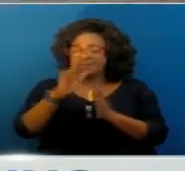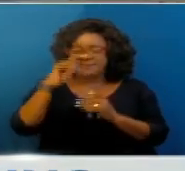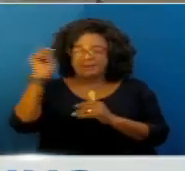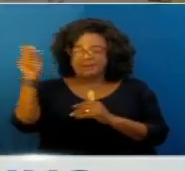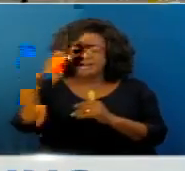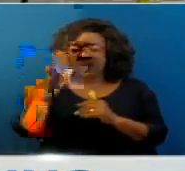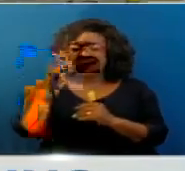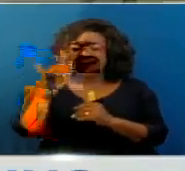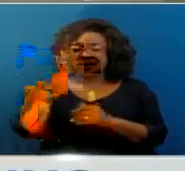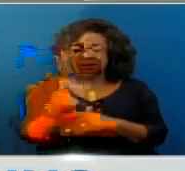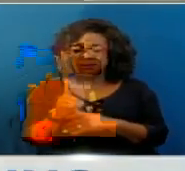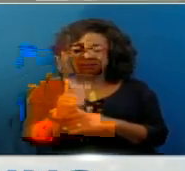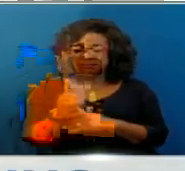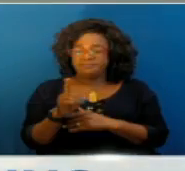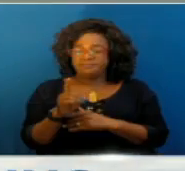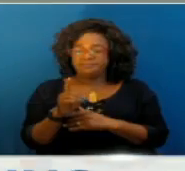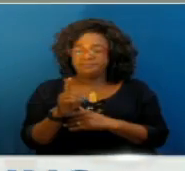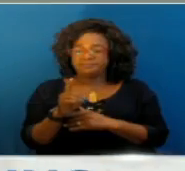presidential bid.